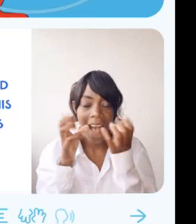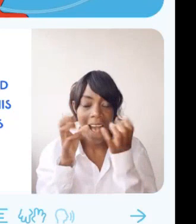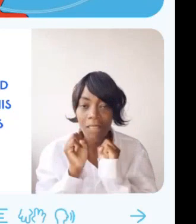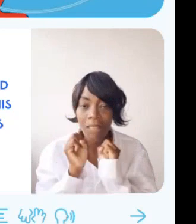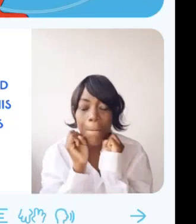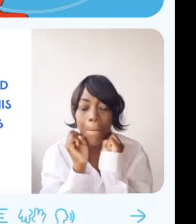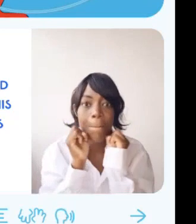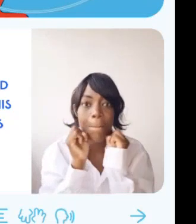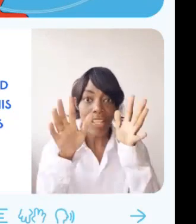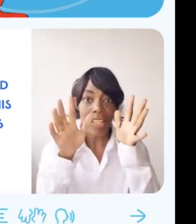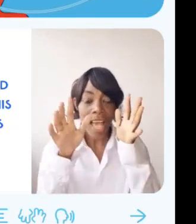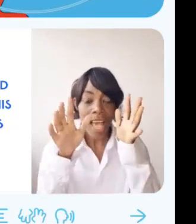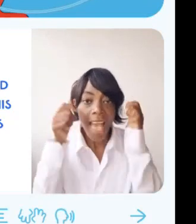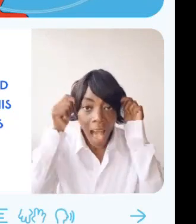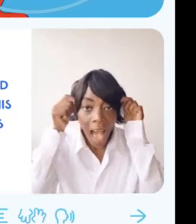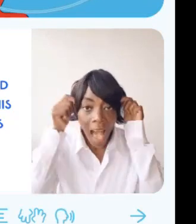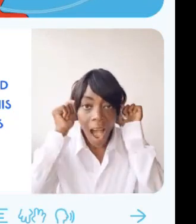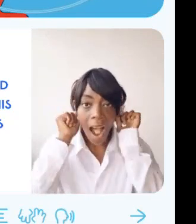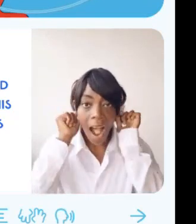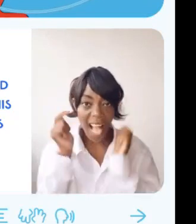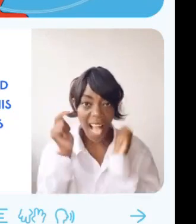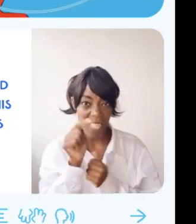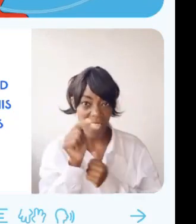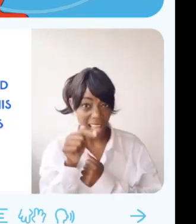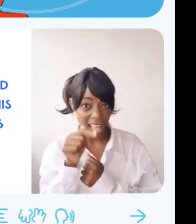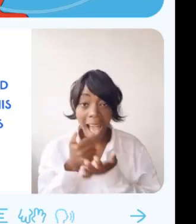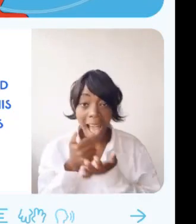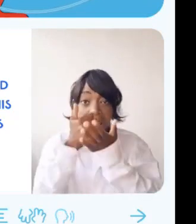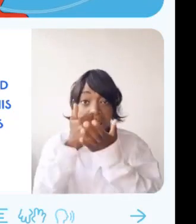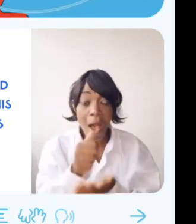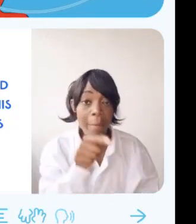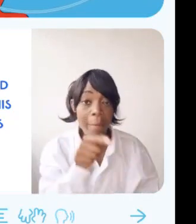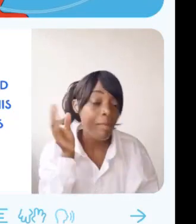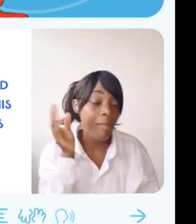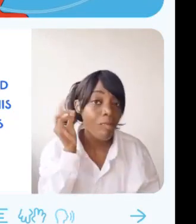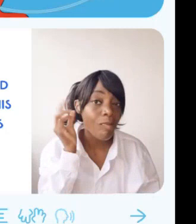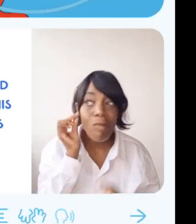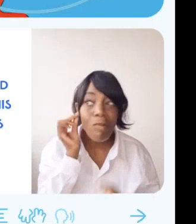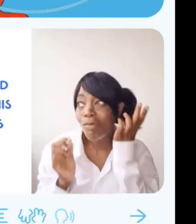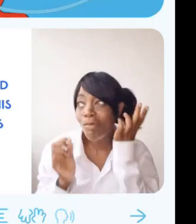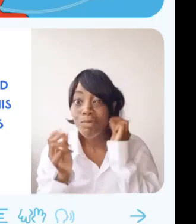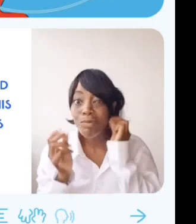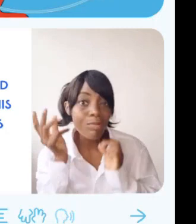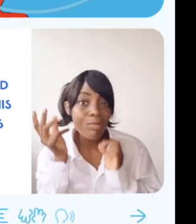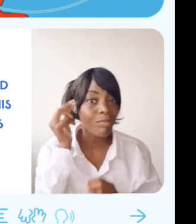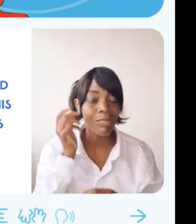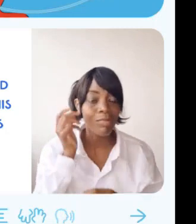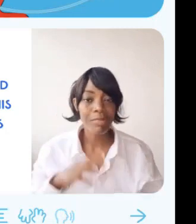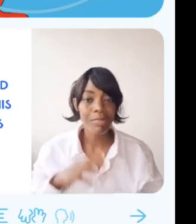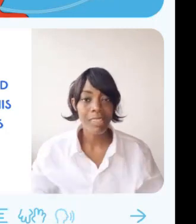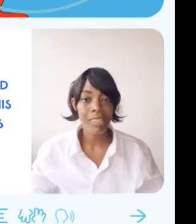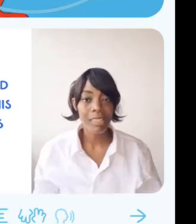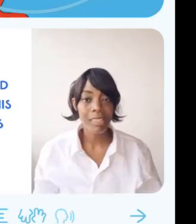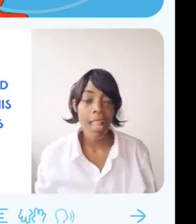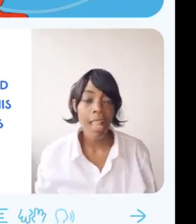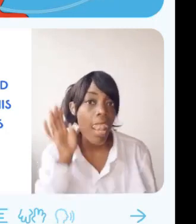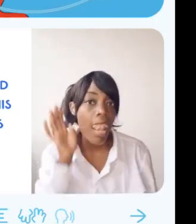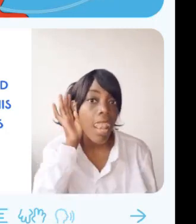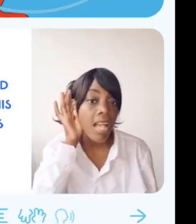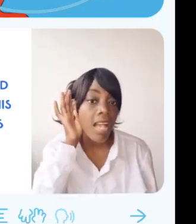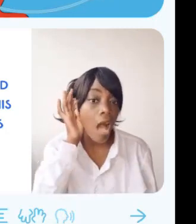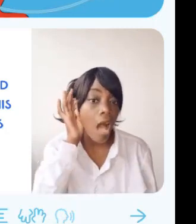And then you've got narration. Ling Ling Bird hears with his magic ears. And then when you click on this big circle in the